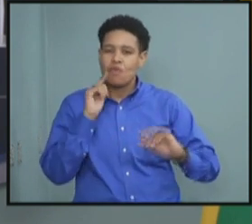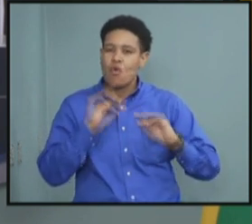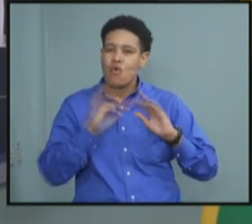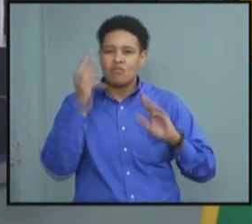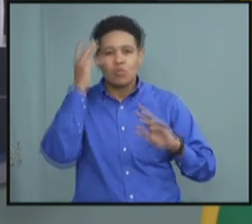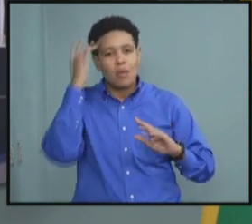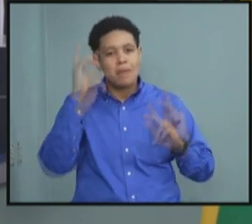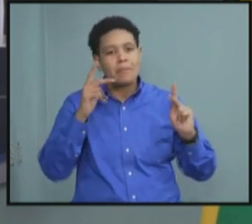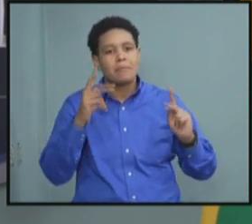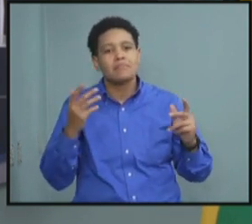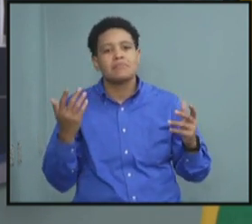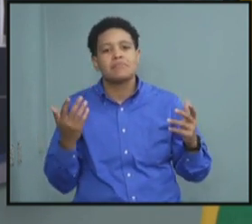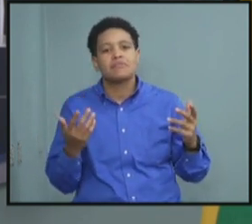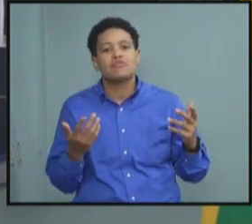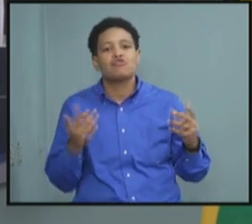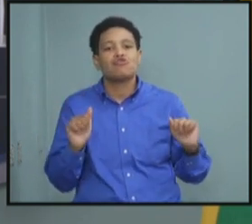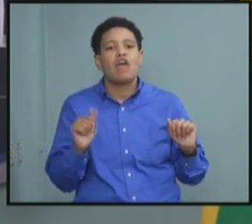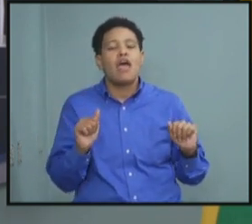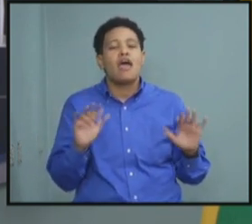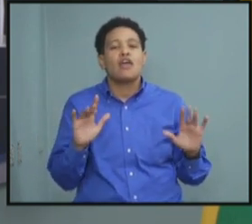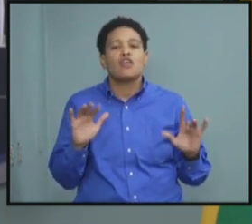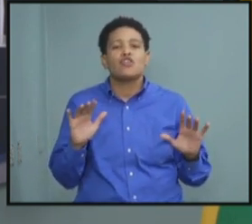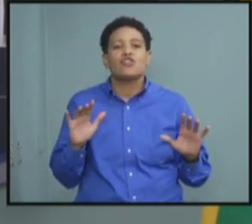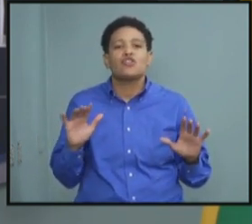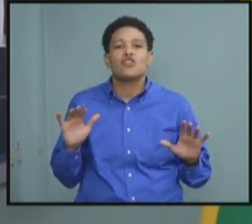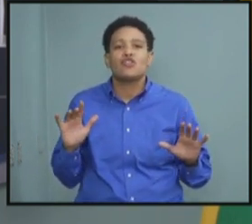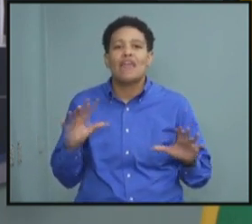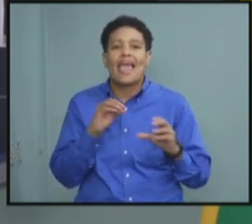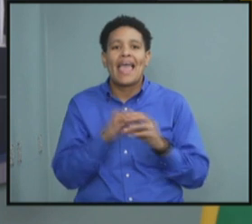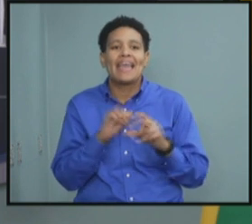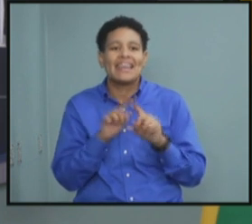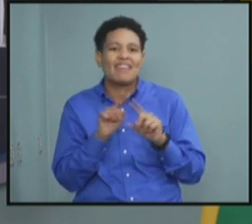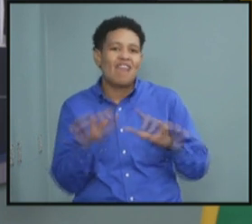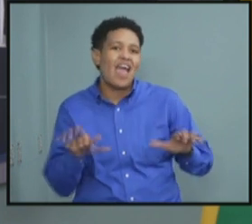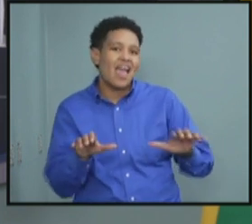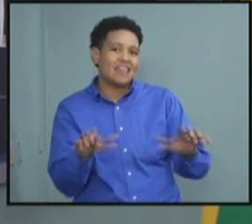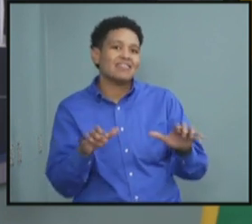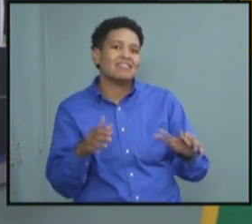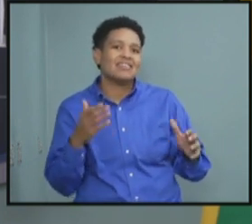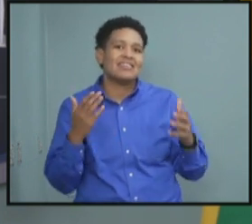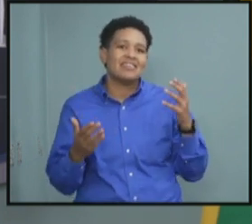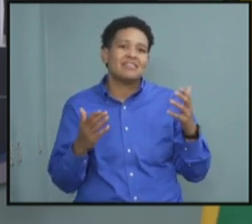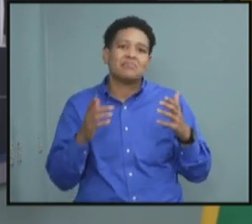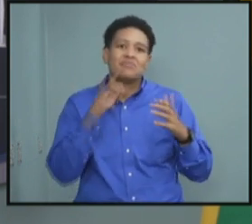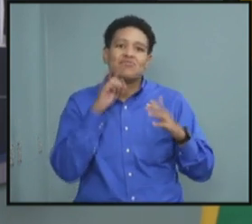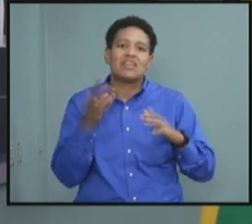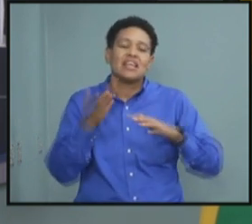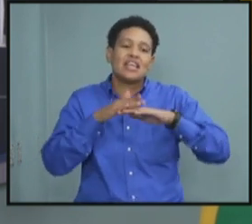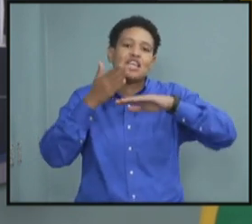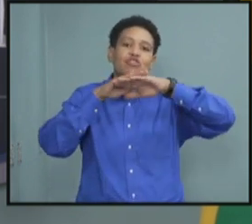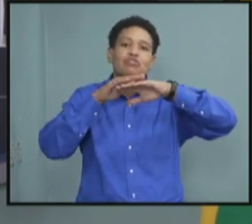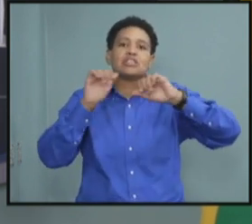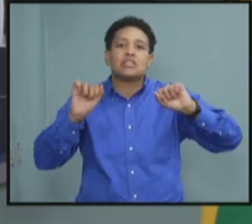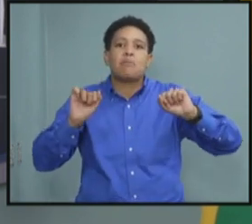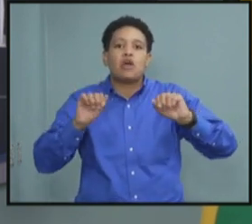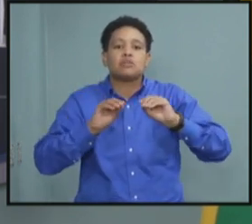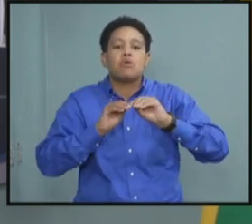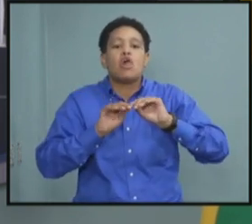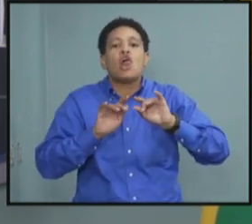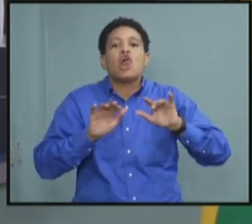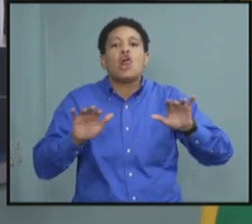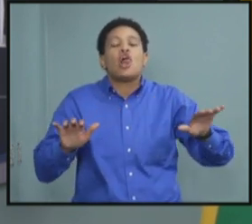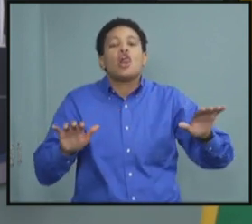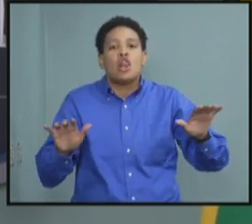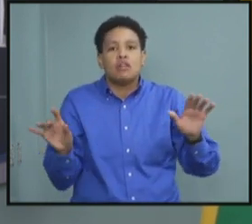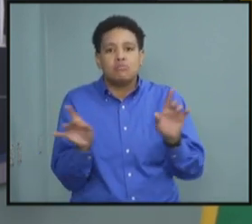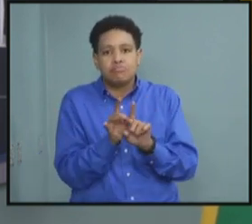persons seeking to engage in activities that might increase the